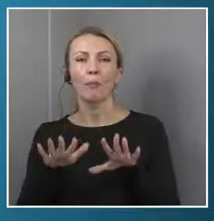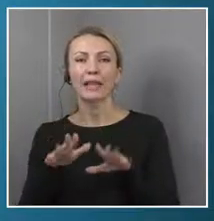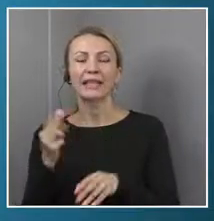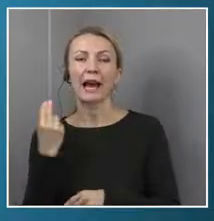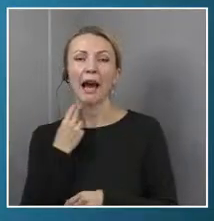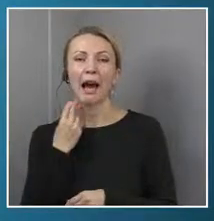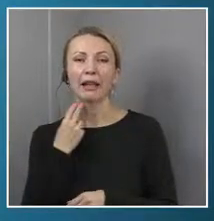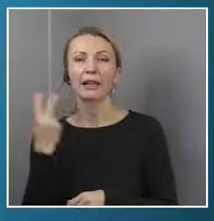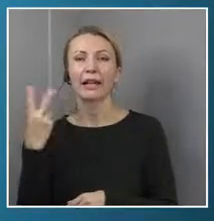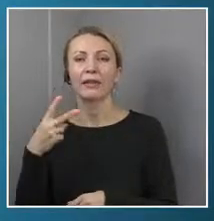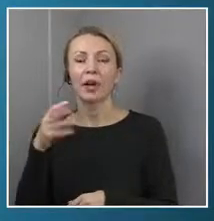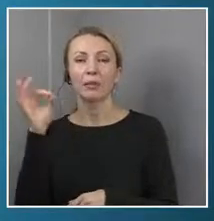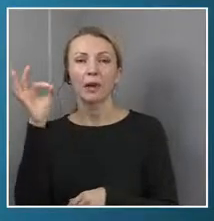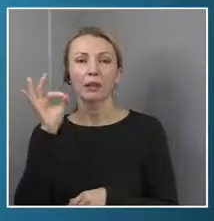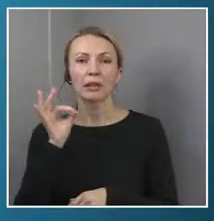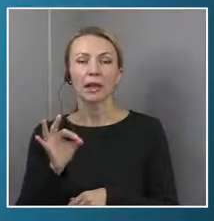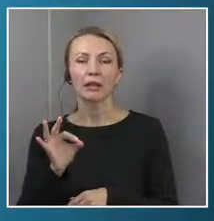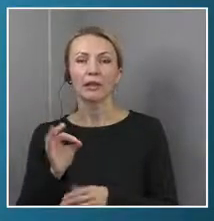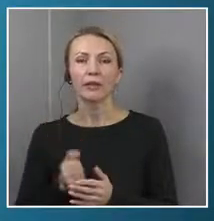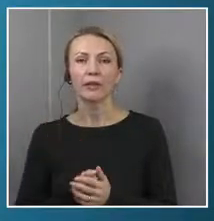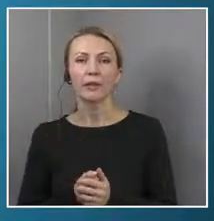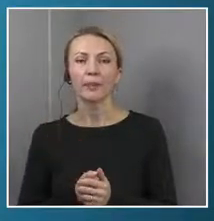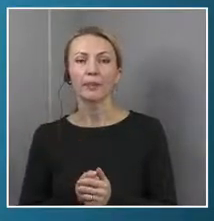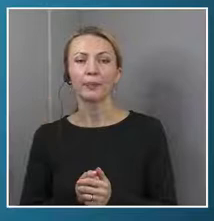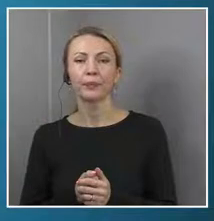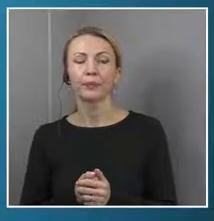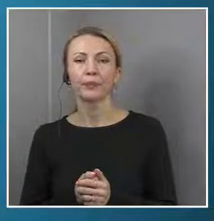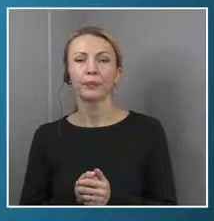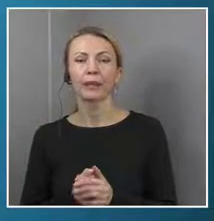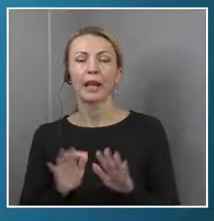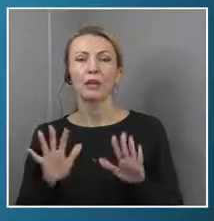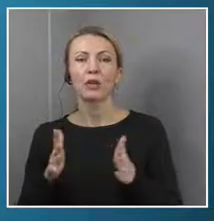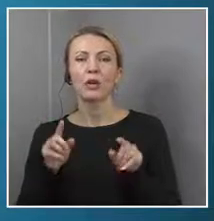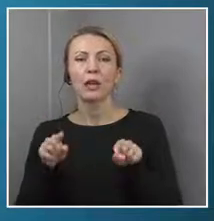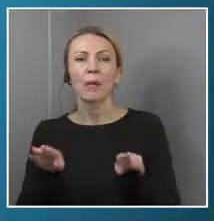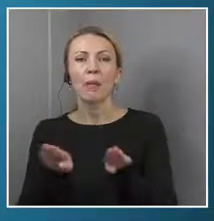Then the UK with 20% of the market,